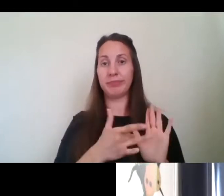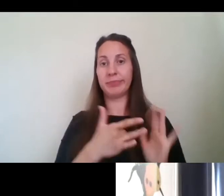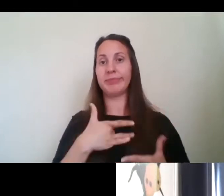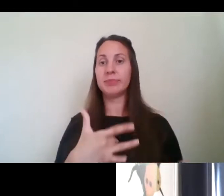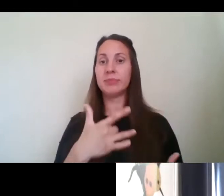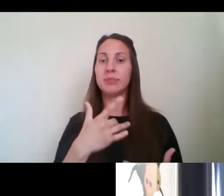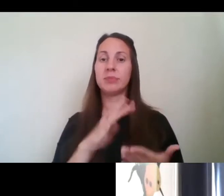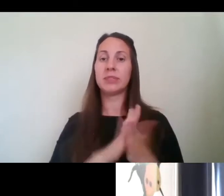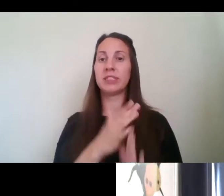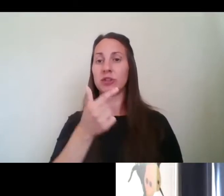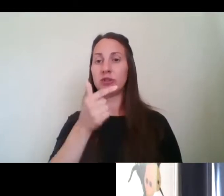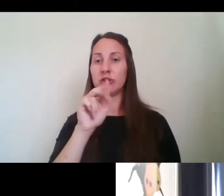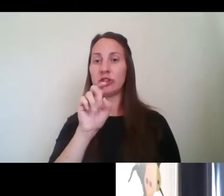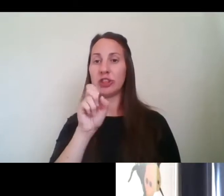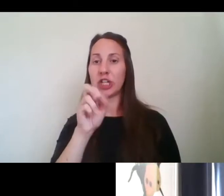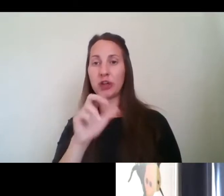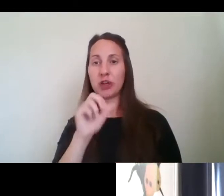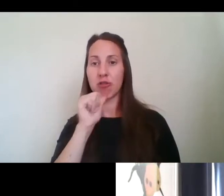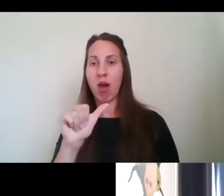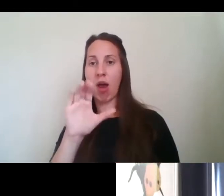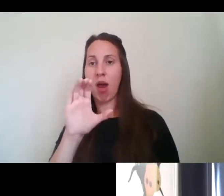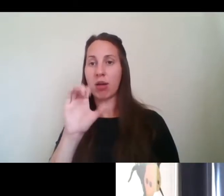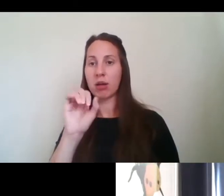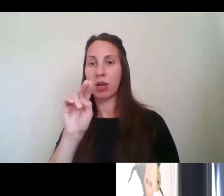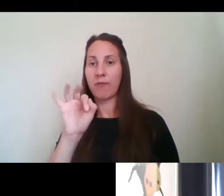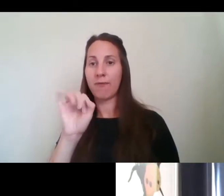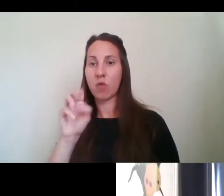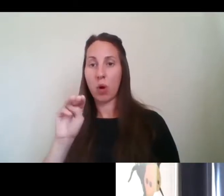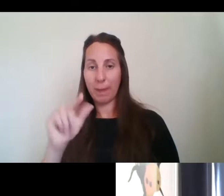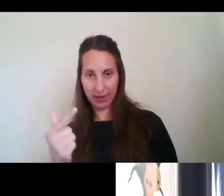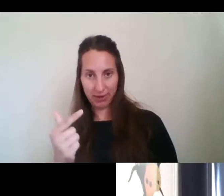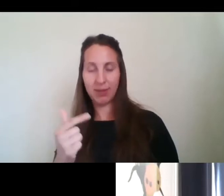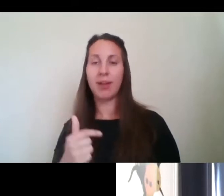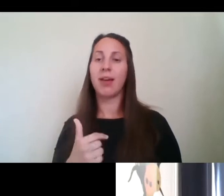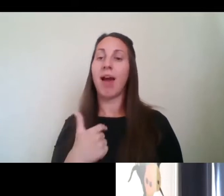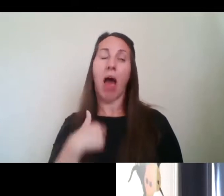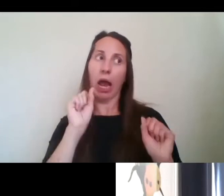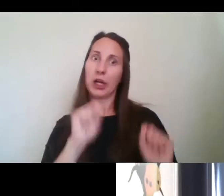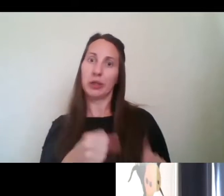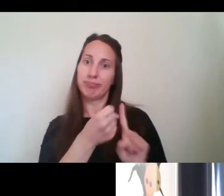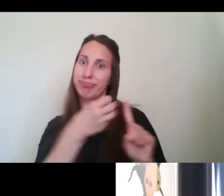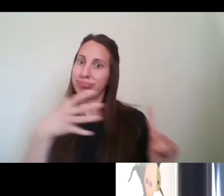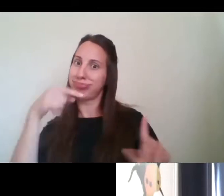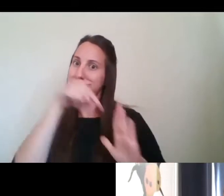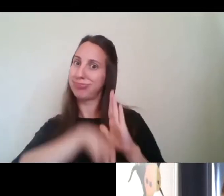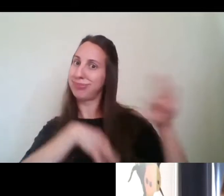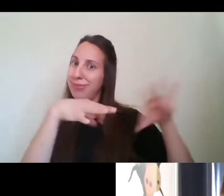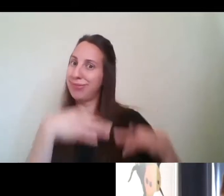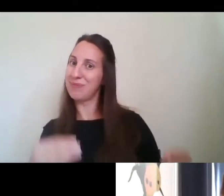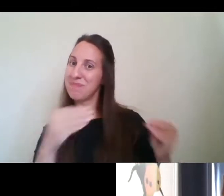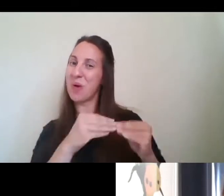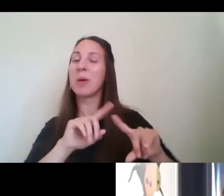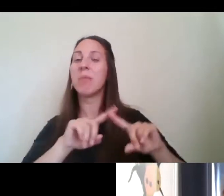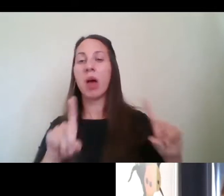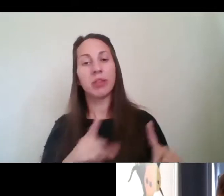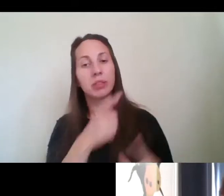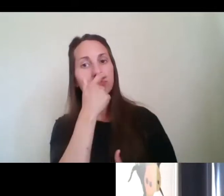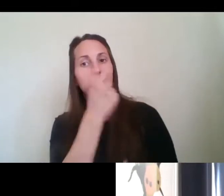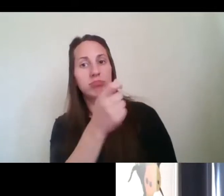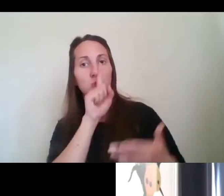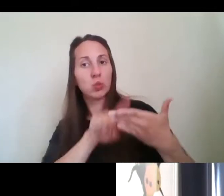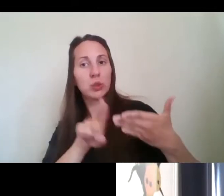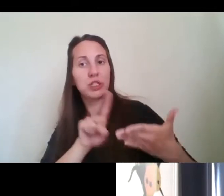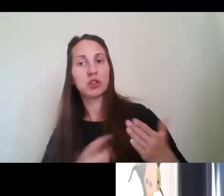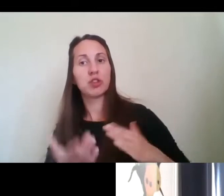surrounding that like no one needs to listen to me rant about, but there's a lot of really interesting stuff and overlap there. So I think, but